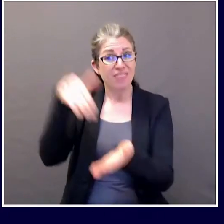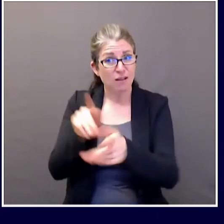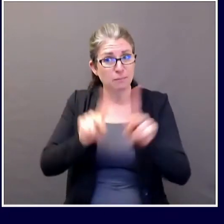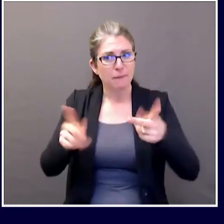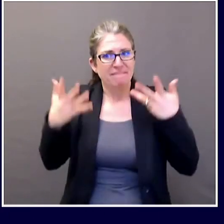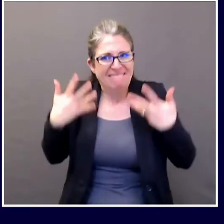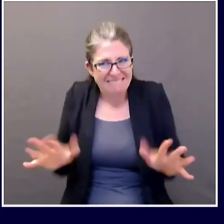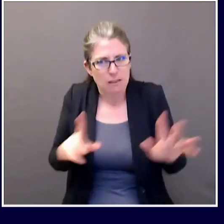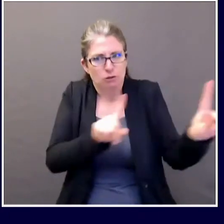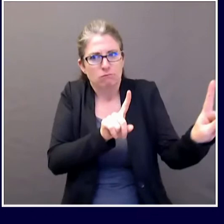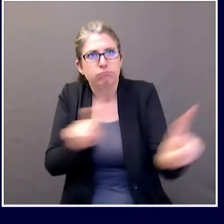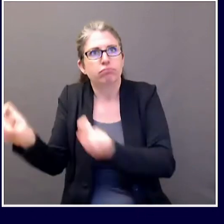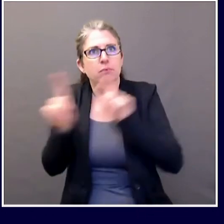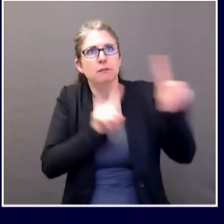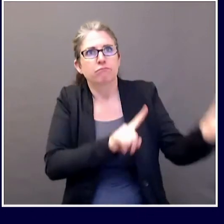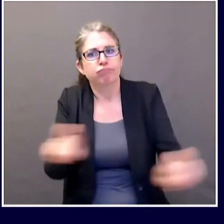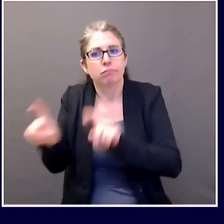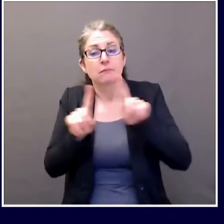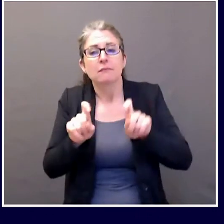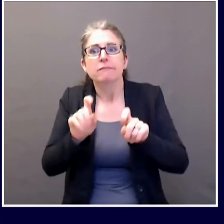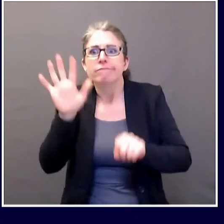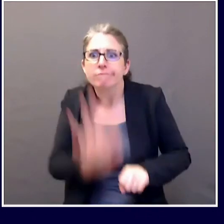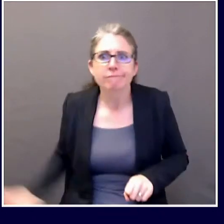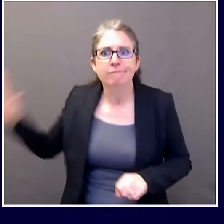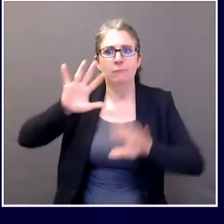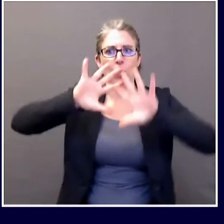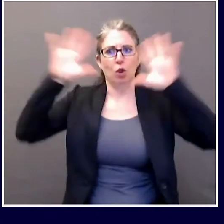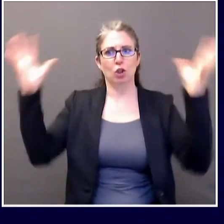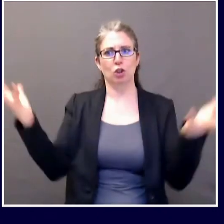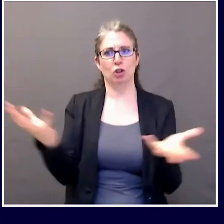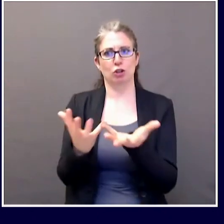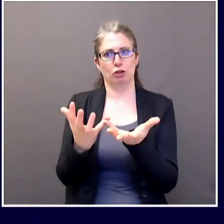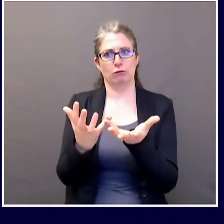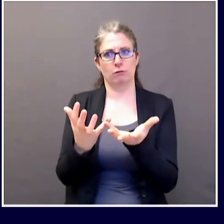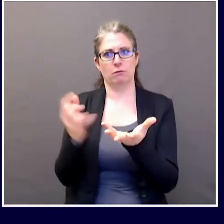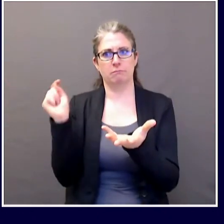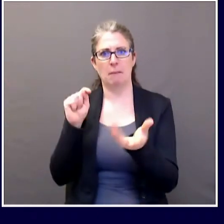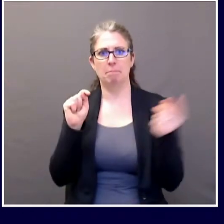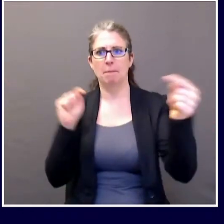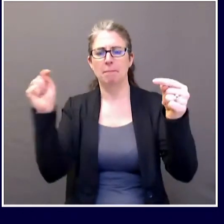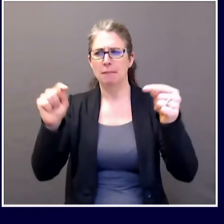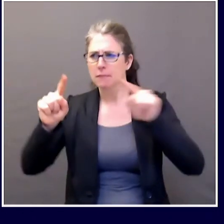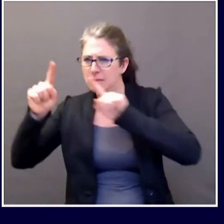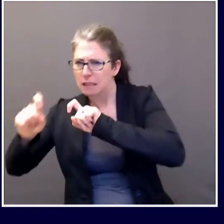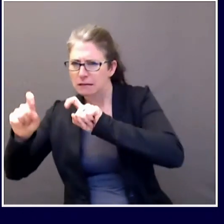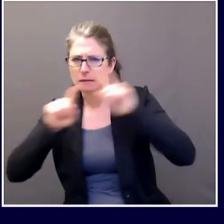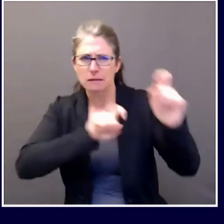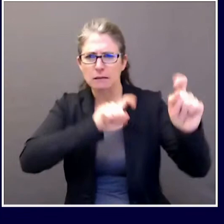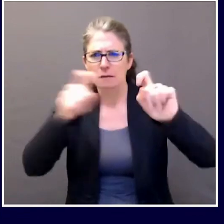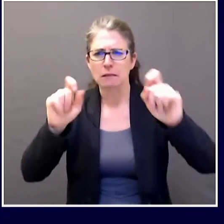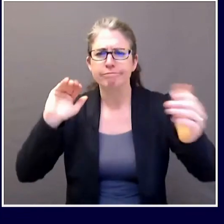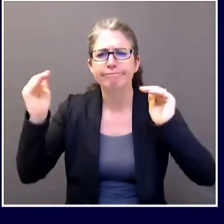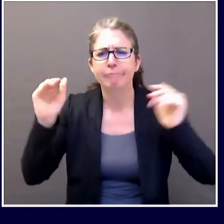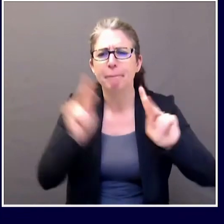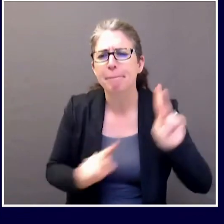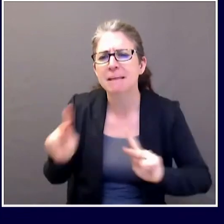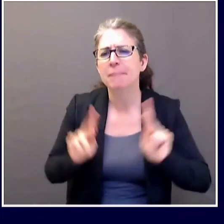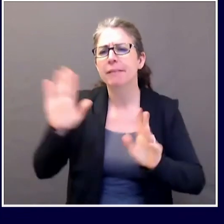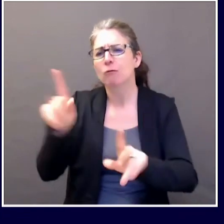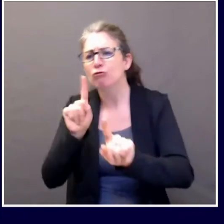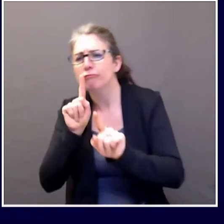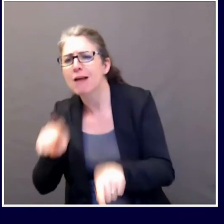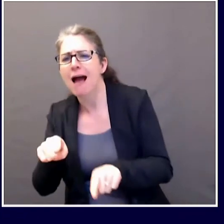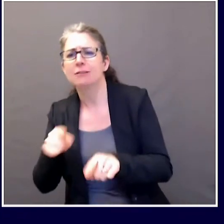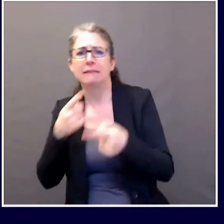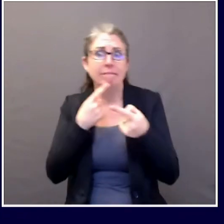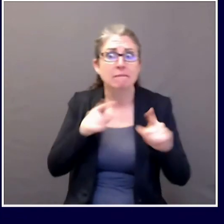line, after all of the data were analyzed, is that this vaccine is 85% effective